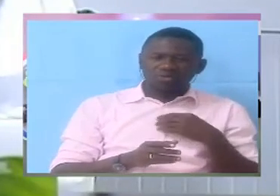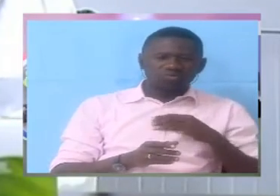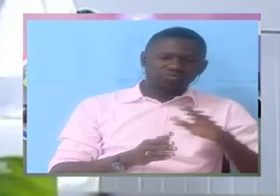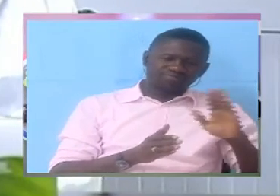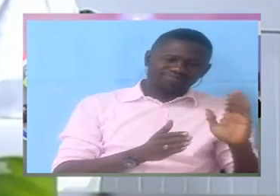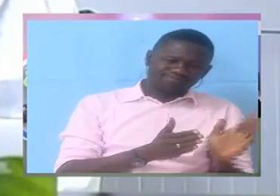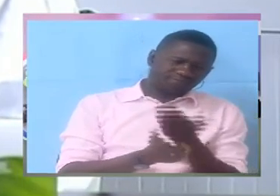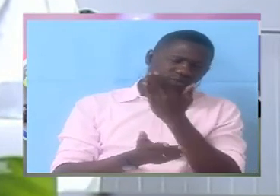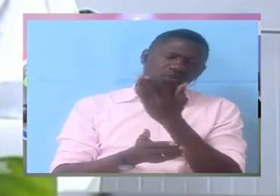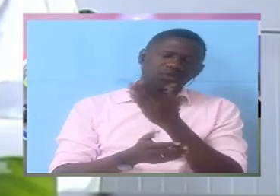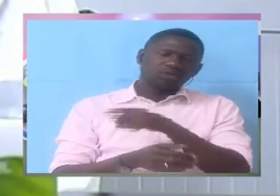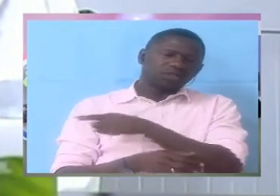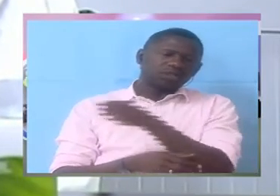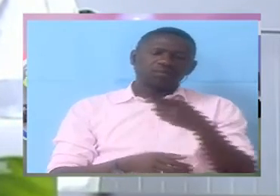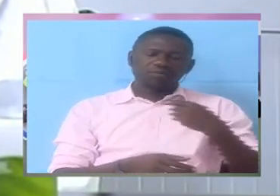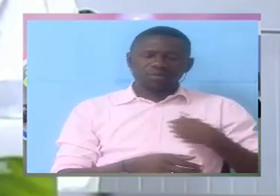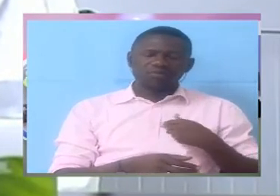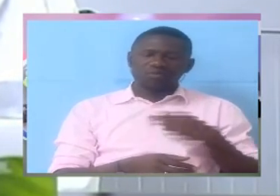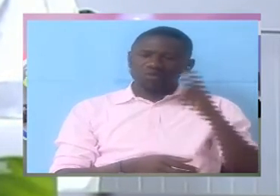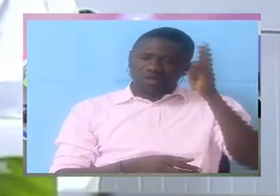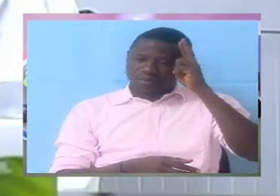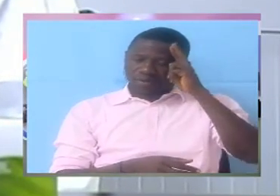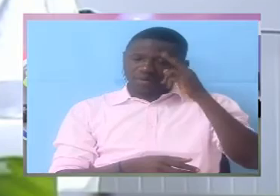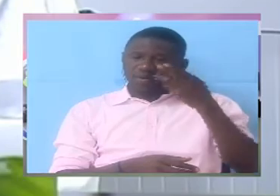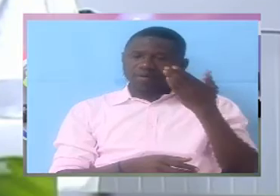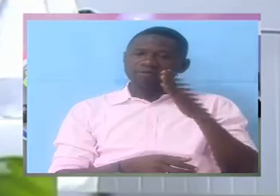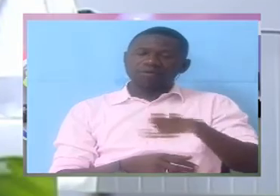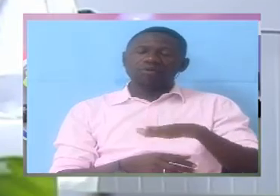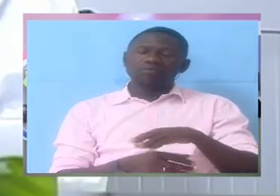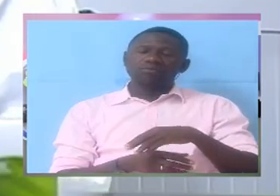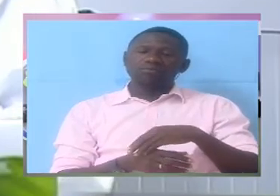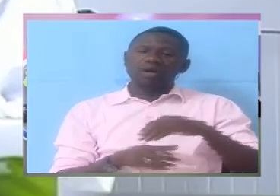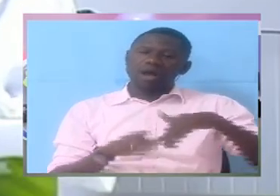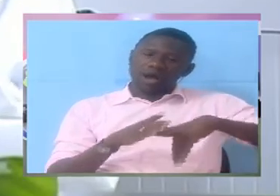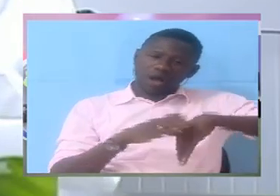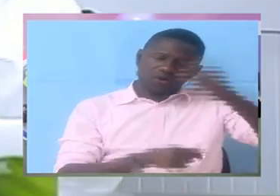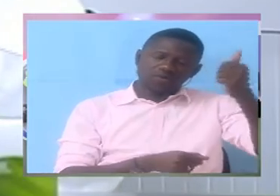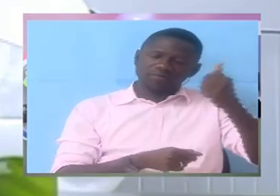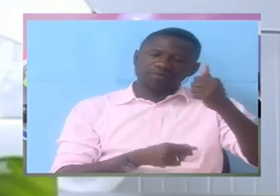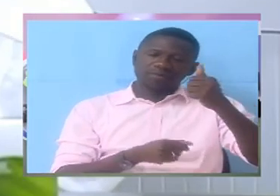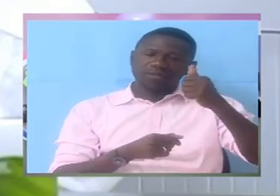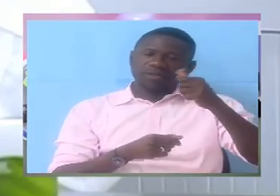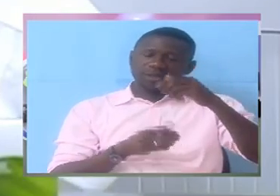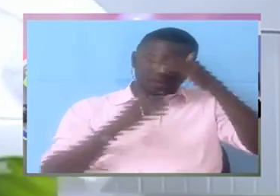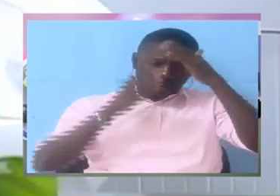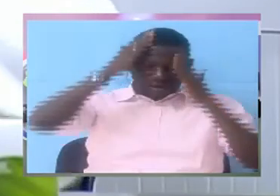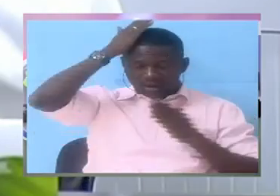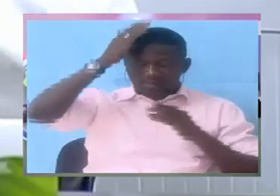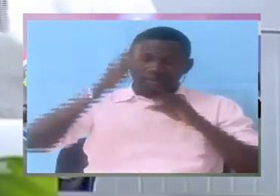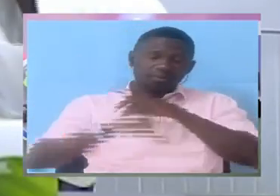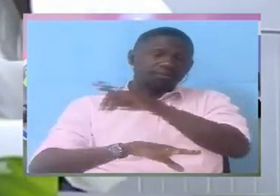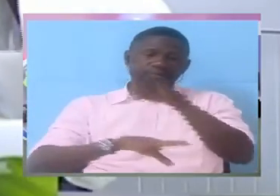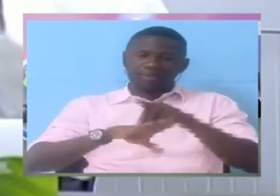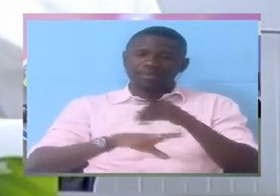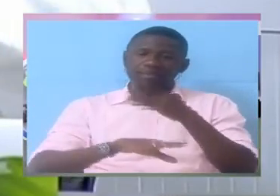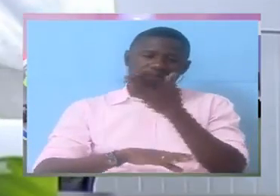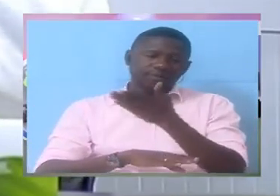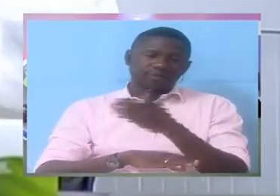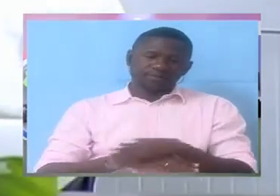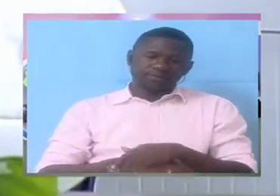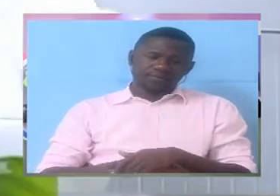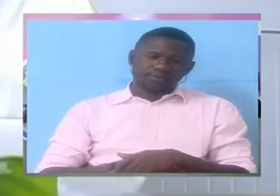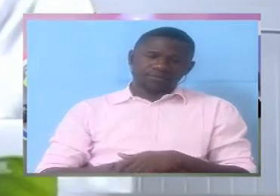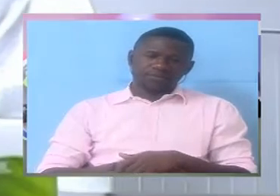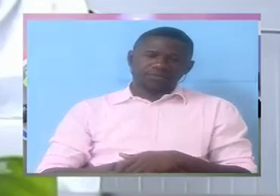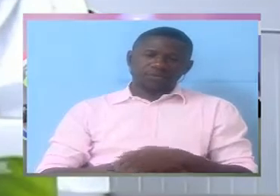ferol le djube kambe ni molu wulindi le nyamin kampoto so we were there a team